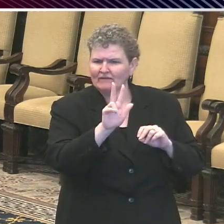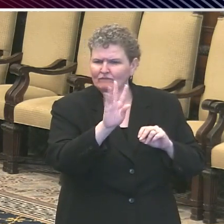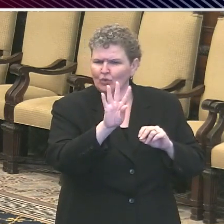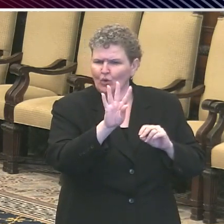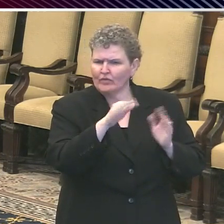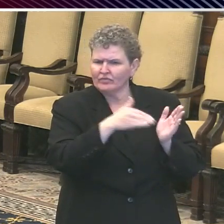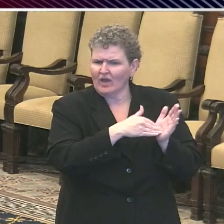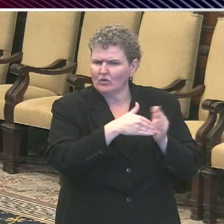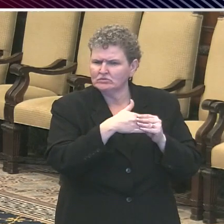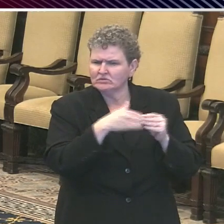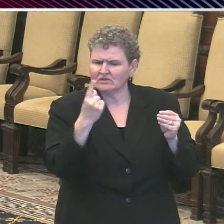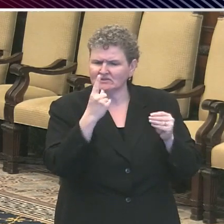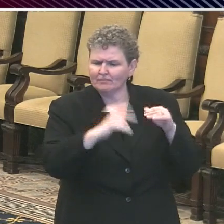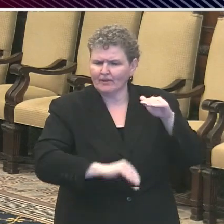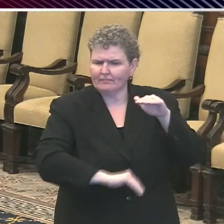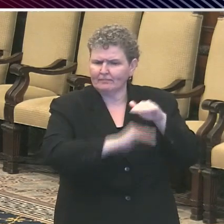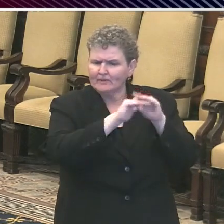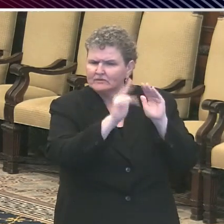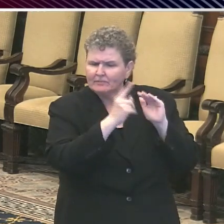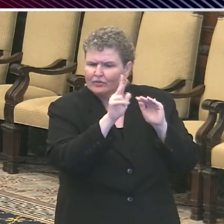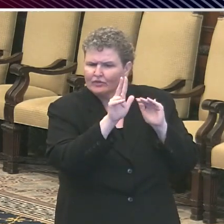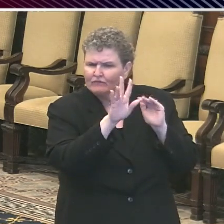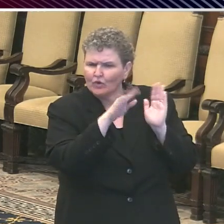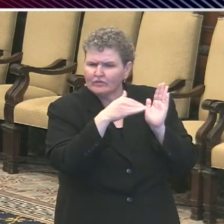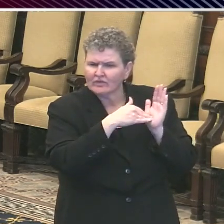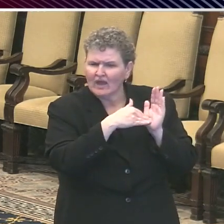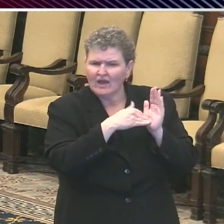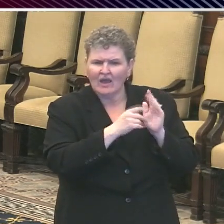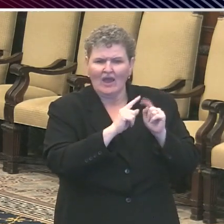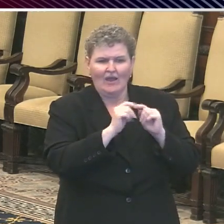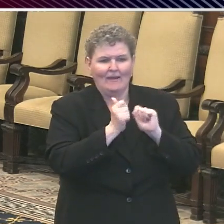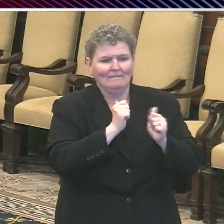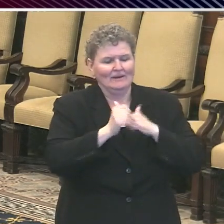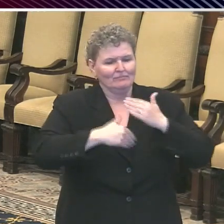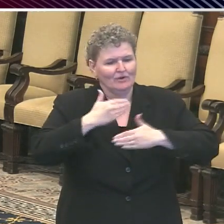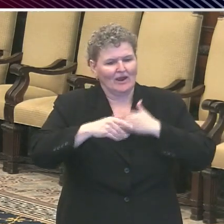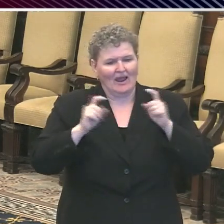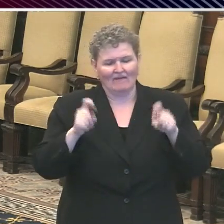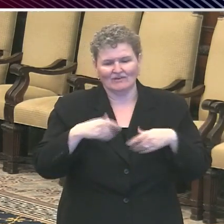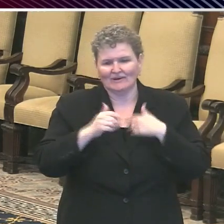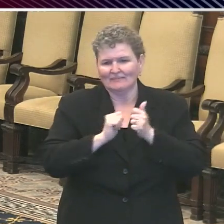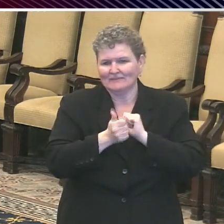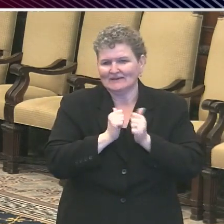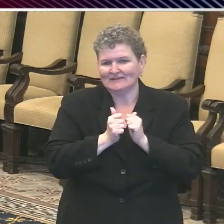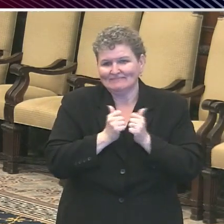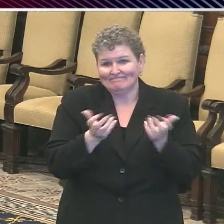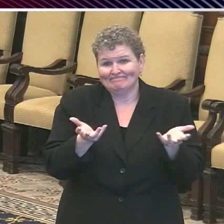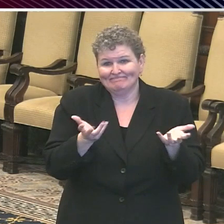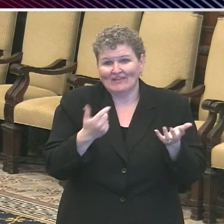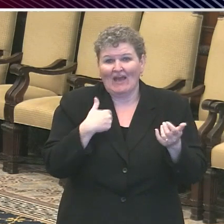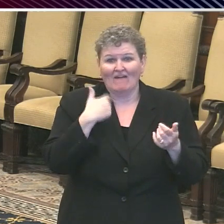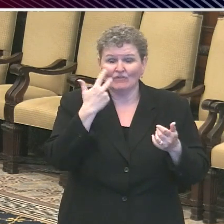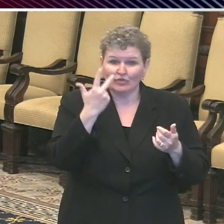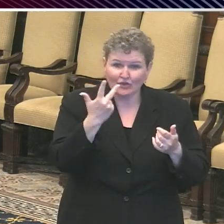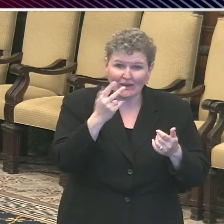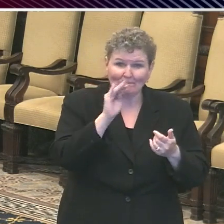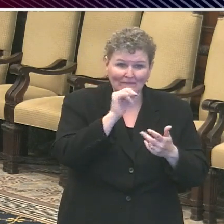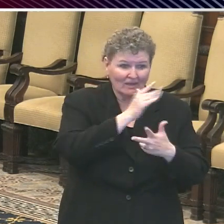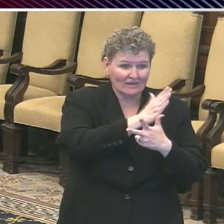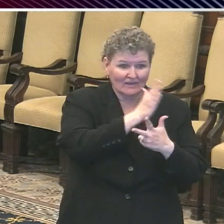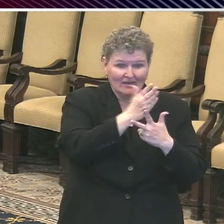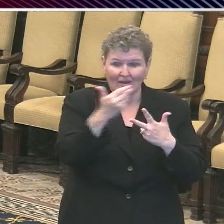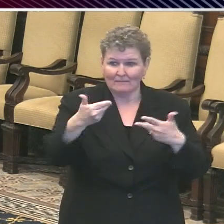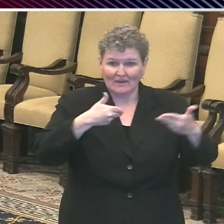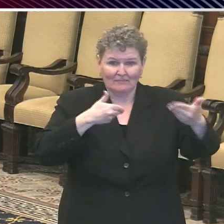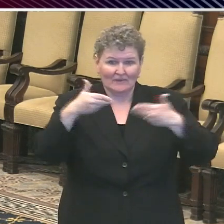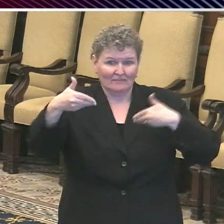latest amount, and we still have to go through a competitive process. So we're still supposed to get 3 bids for those contracts. And so this idea that I